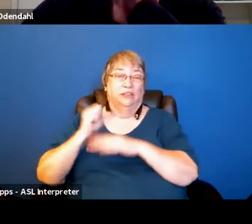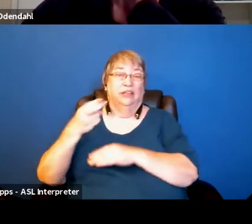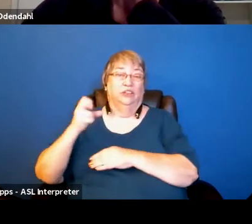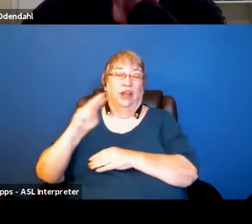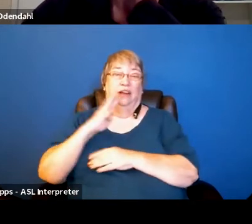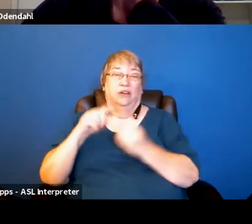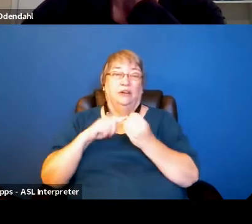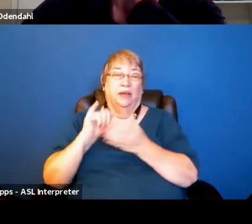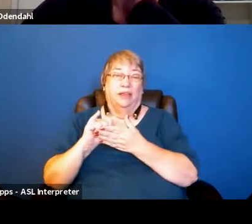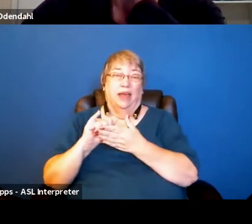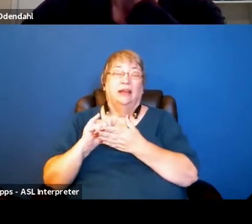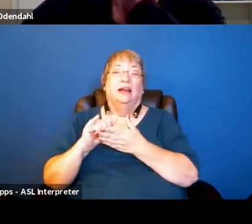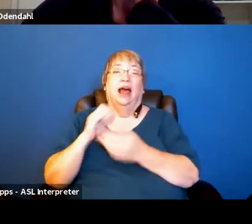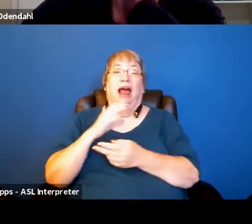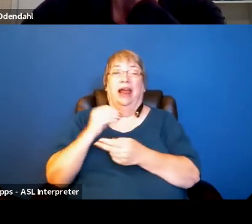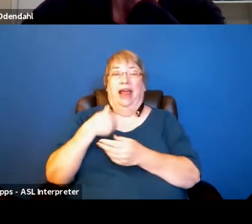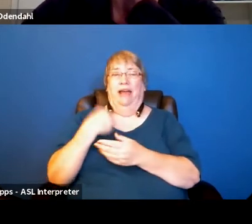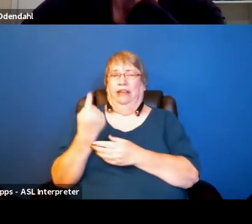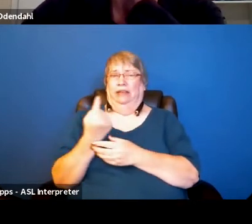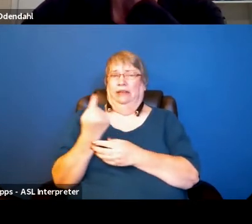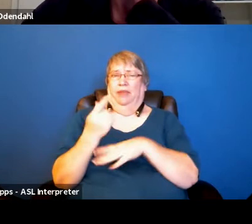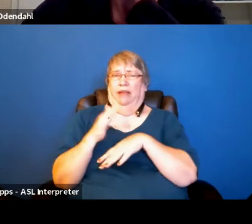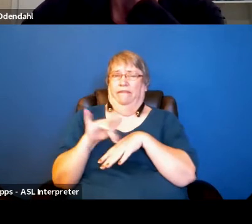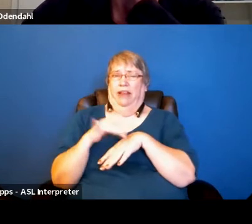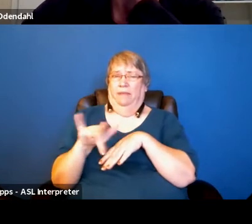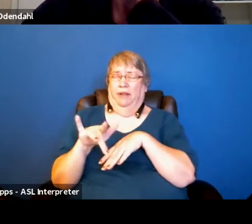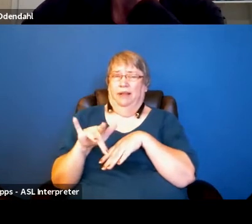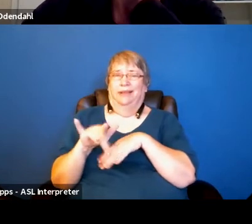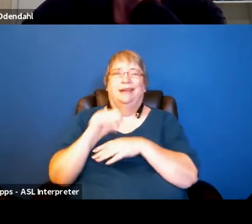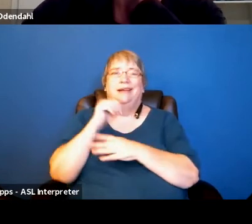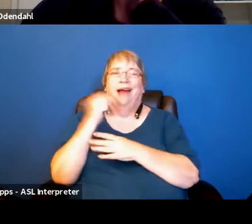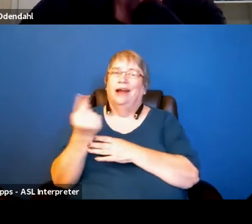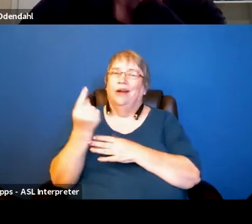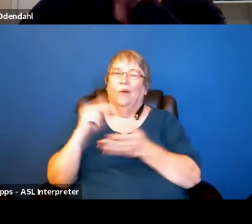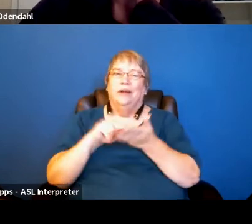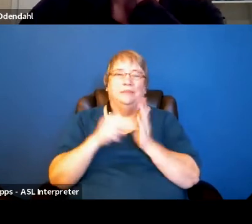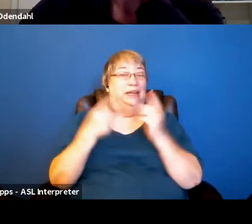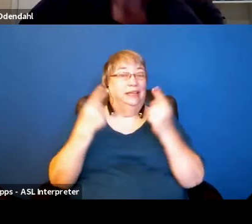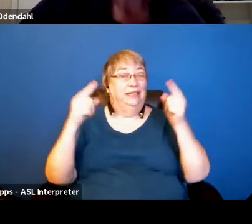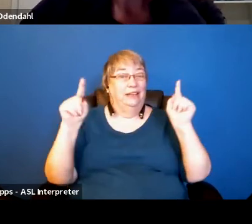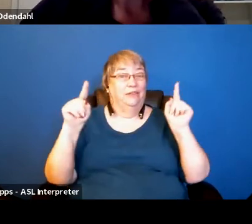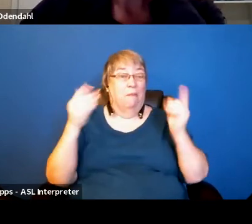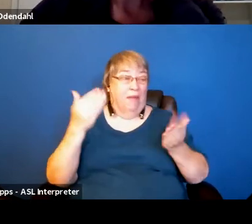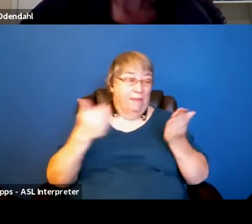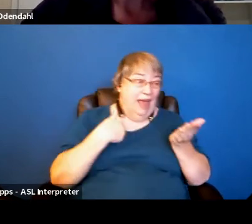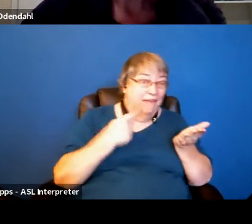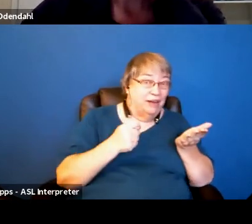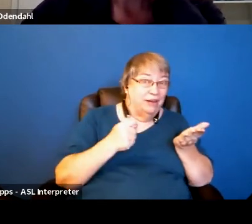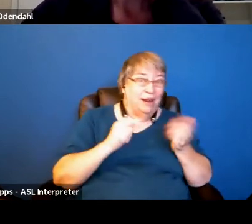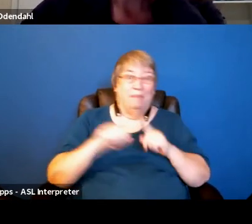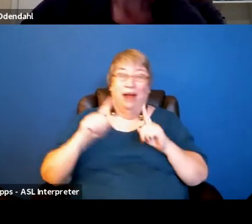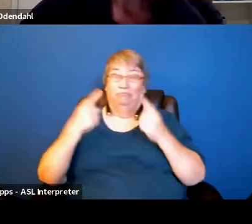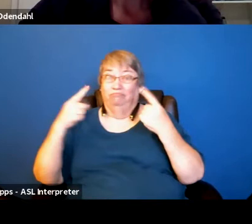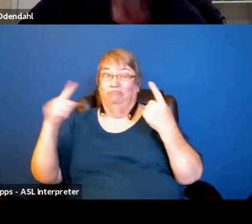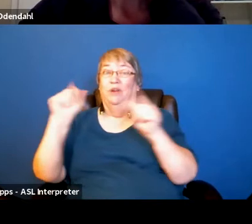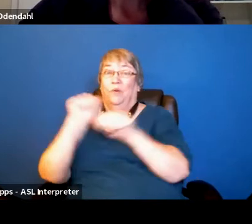And having something available doesn't always mean it's accessible, and to those who most would benefit